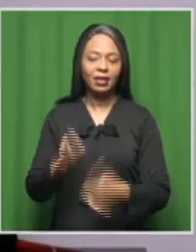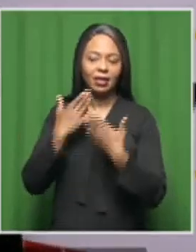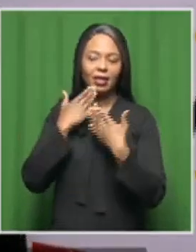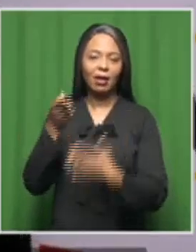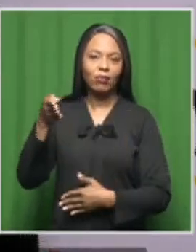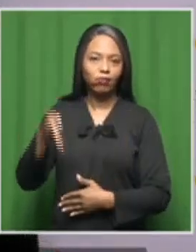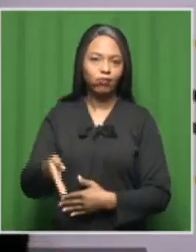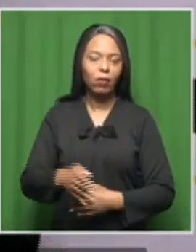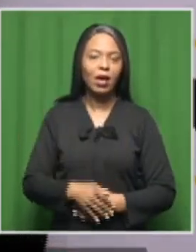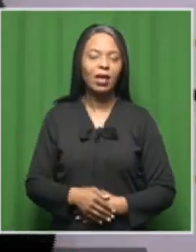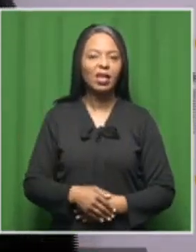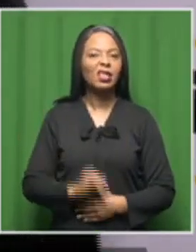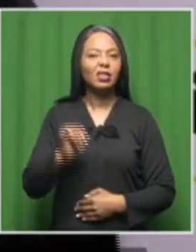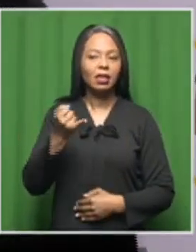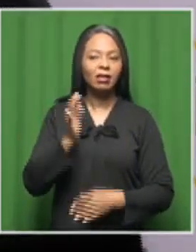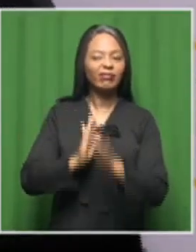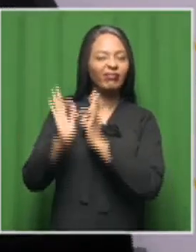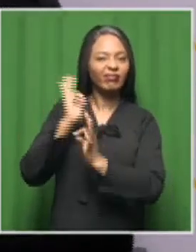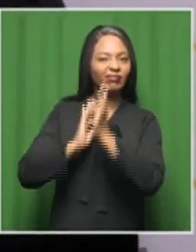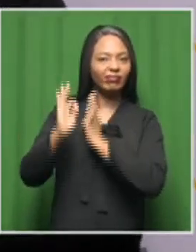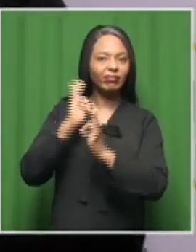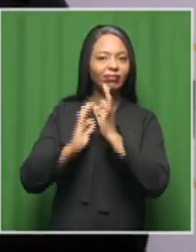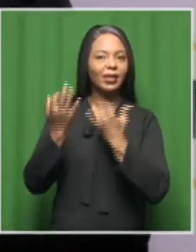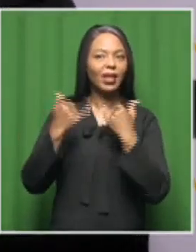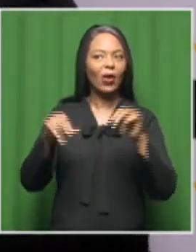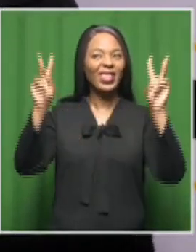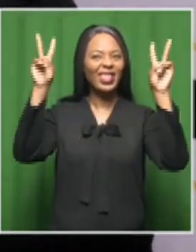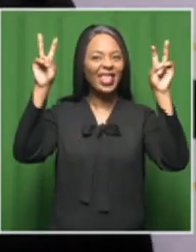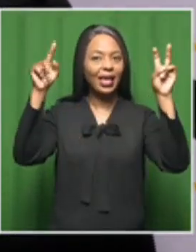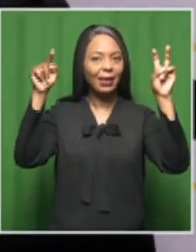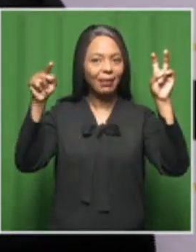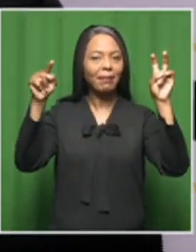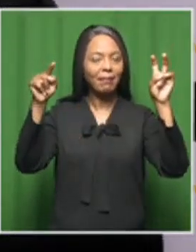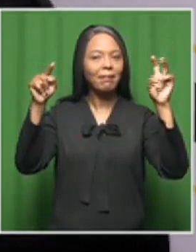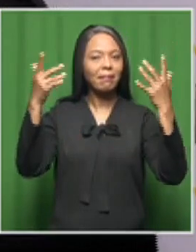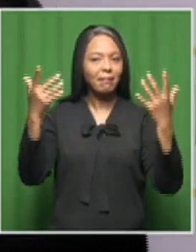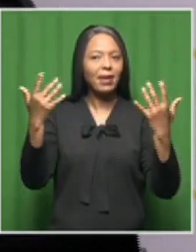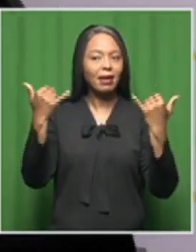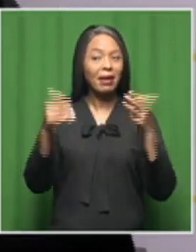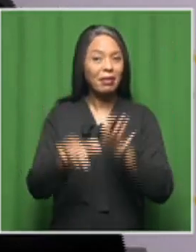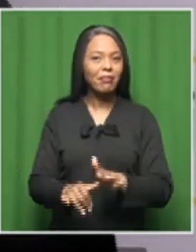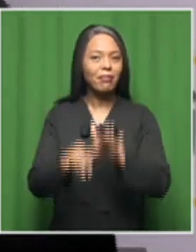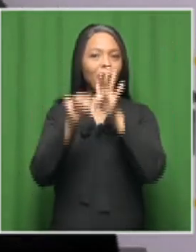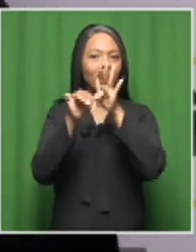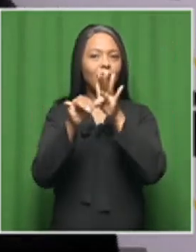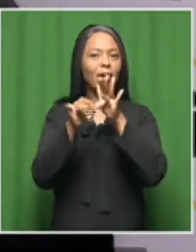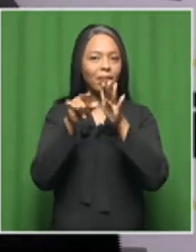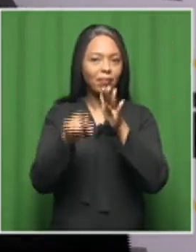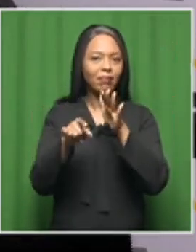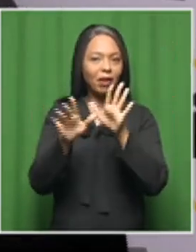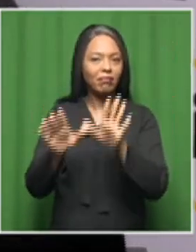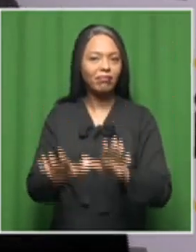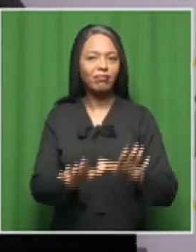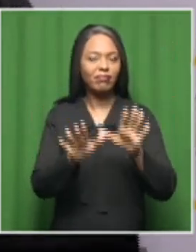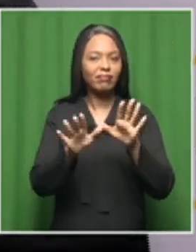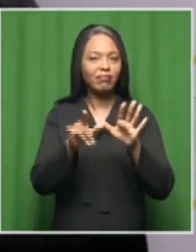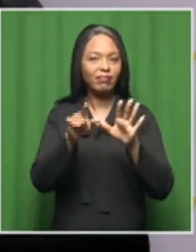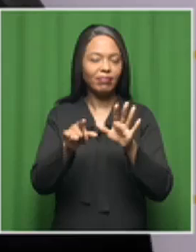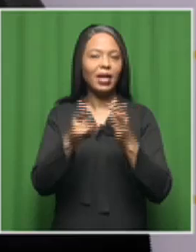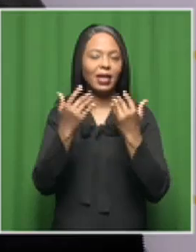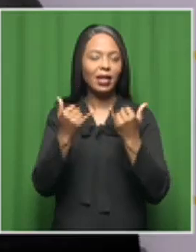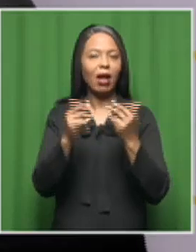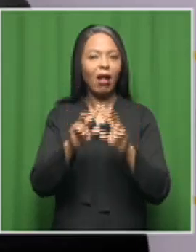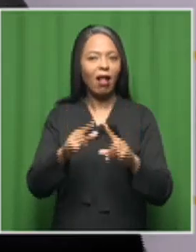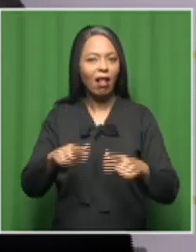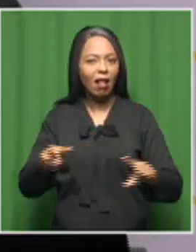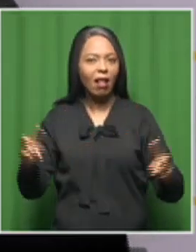looking at some of the themes, because these are going to be very important given that this is an inaugural summit. So it's going to lay a